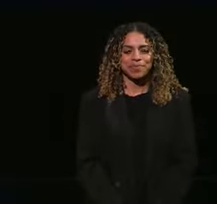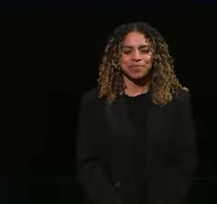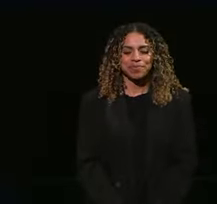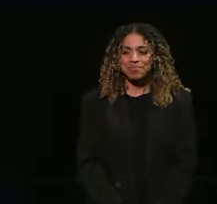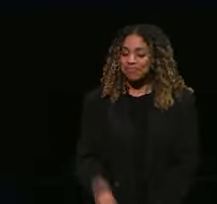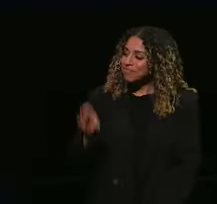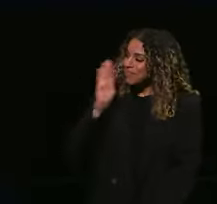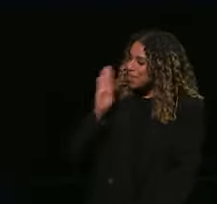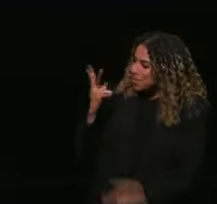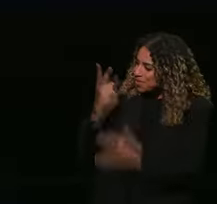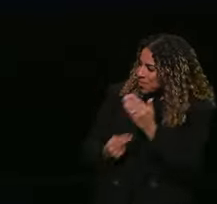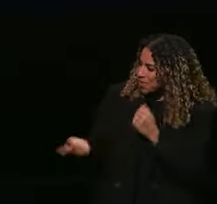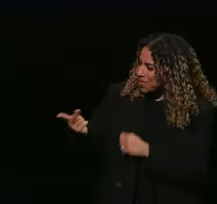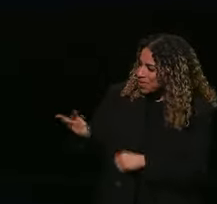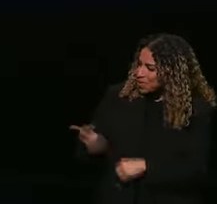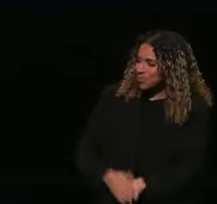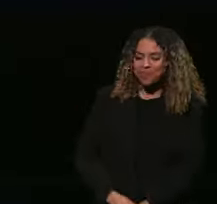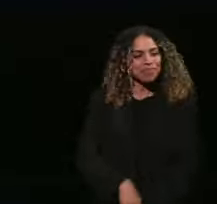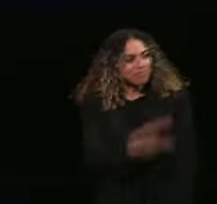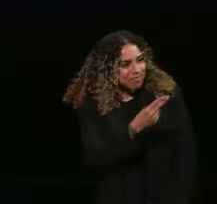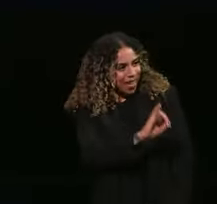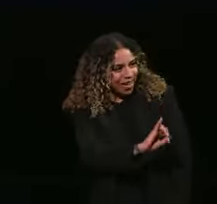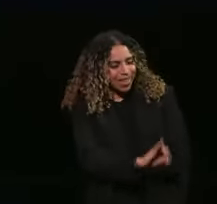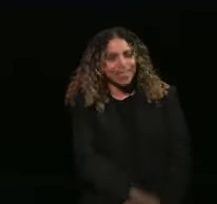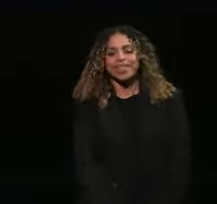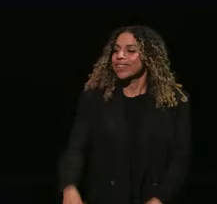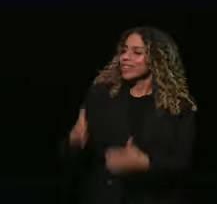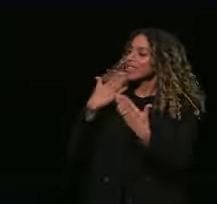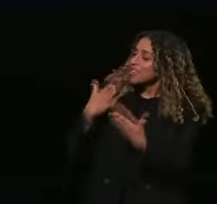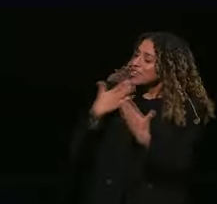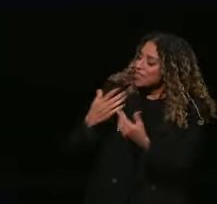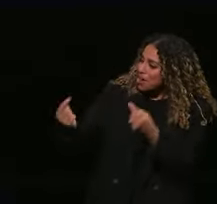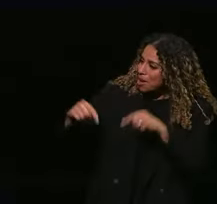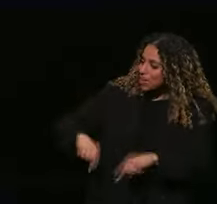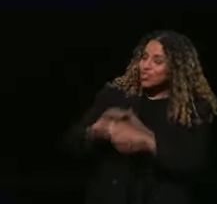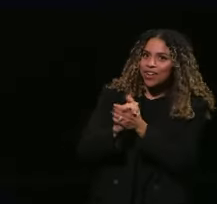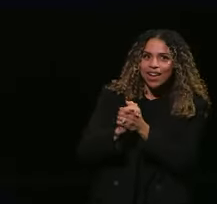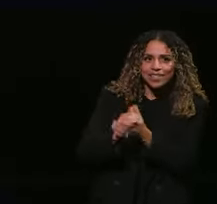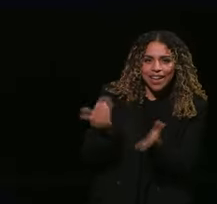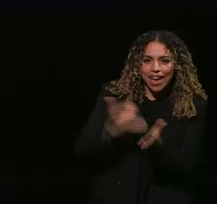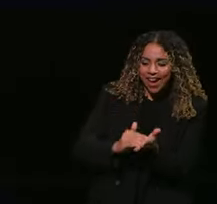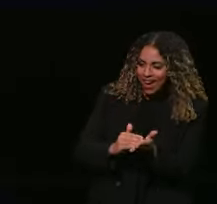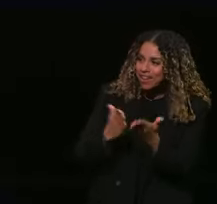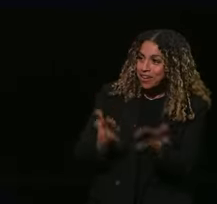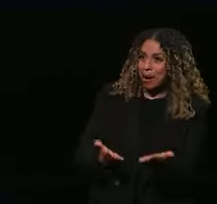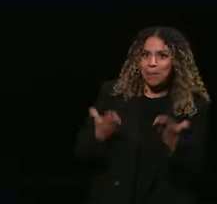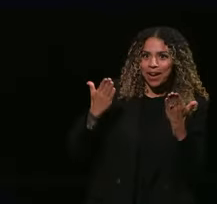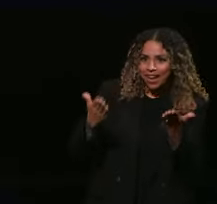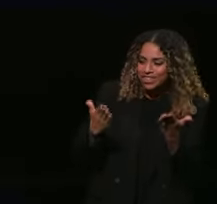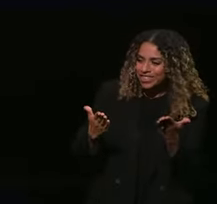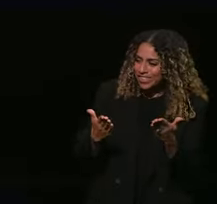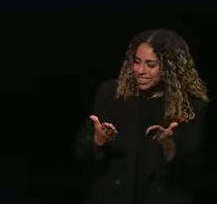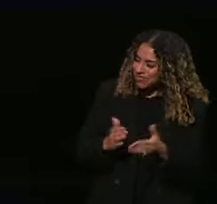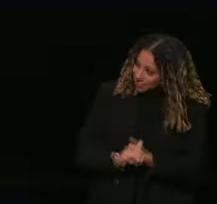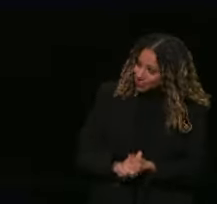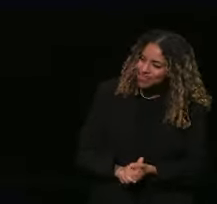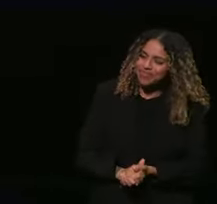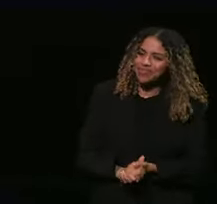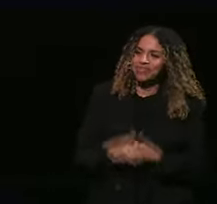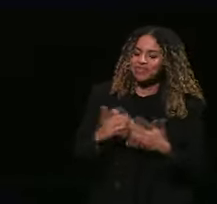Hello to you both. Hi. Thank you for being here, and congrats again on your nomination. Thank you.